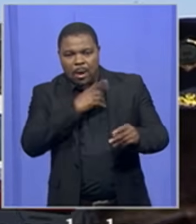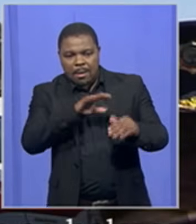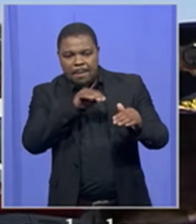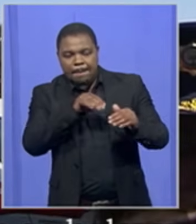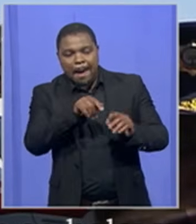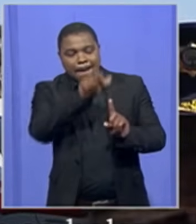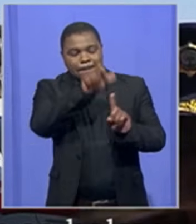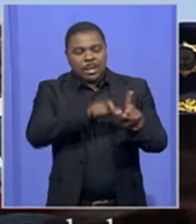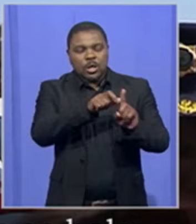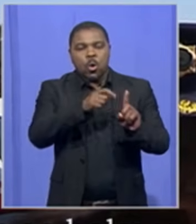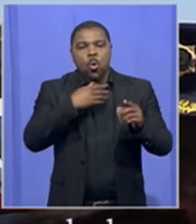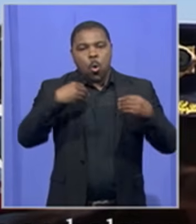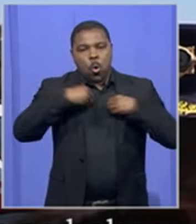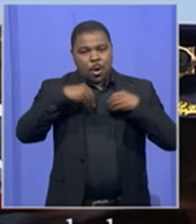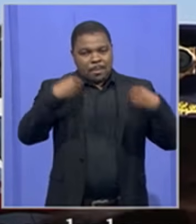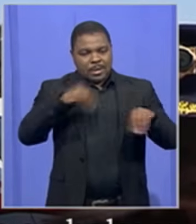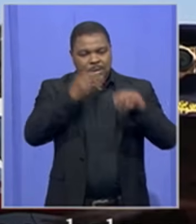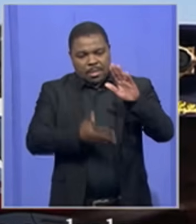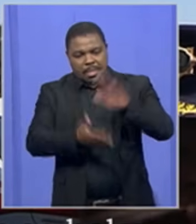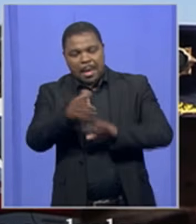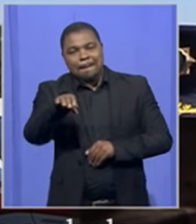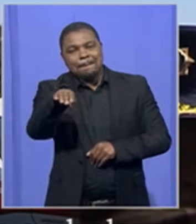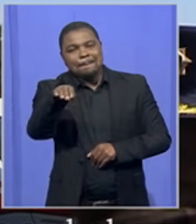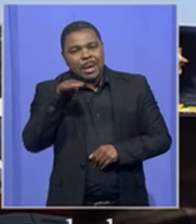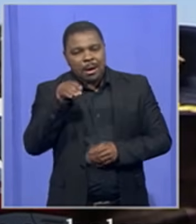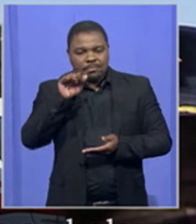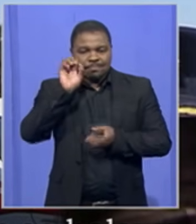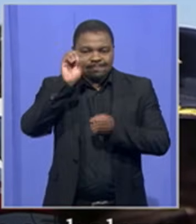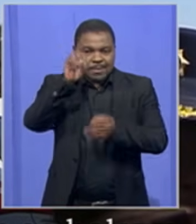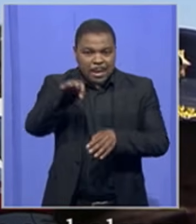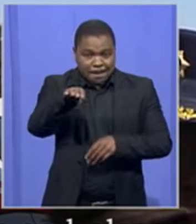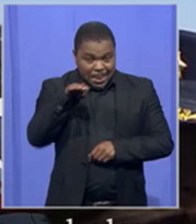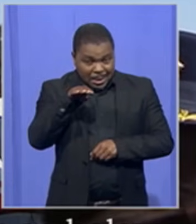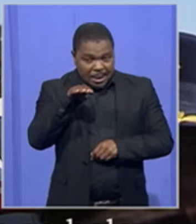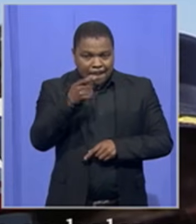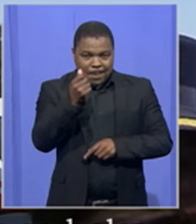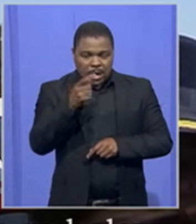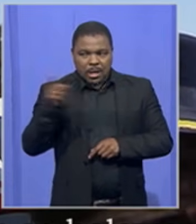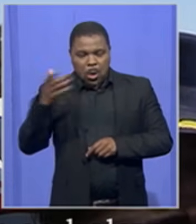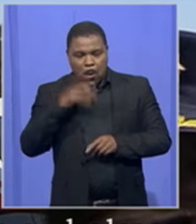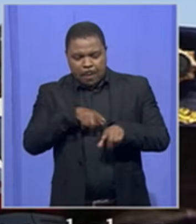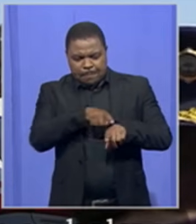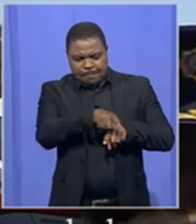was going to bank some money, and then